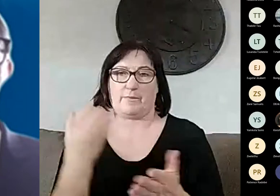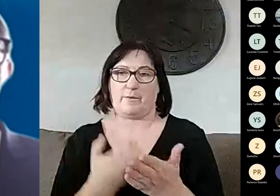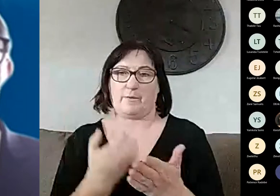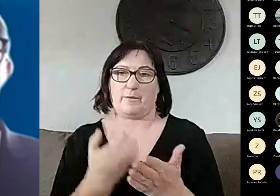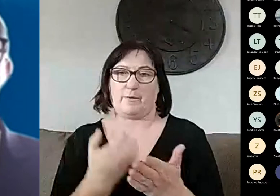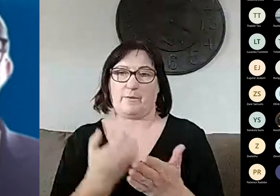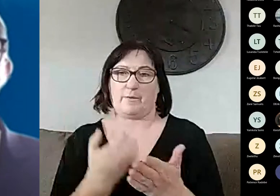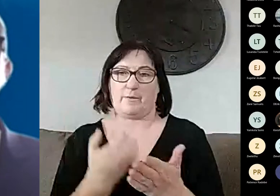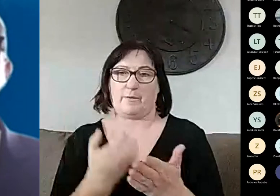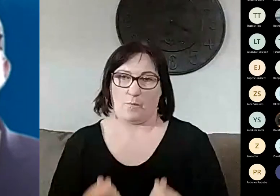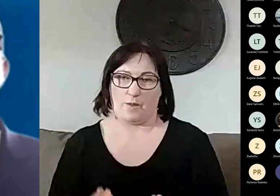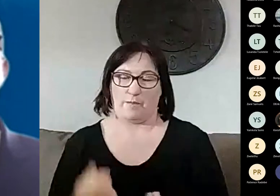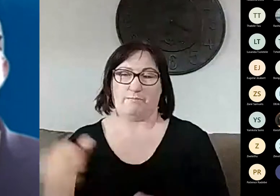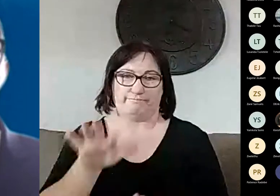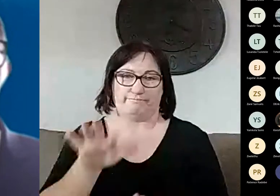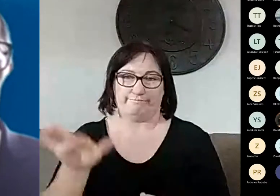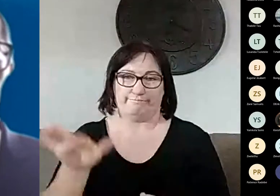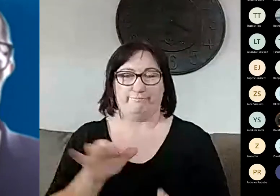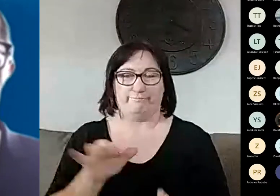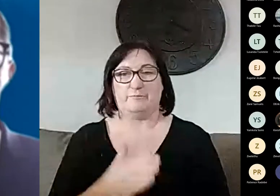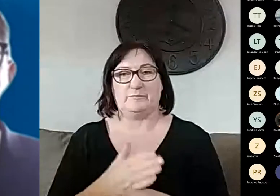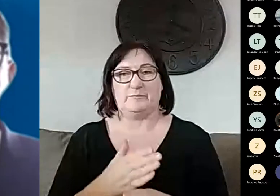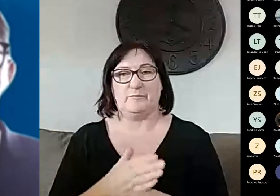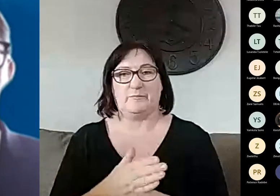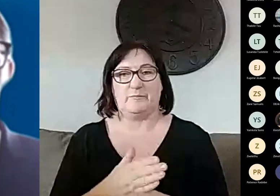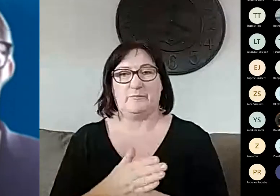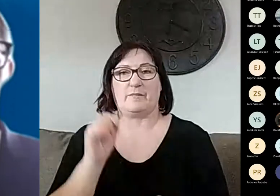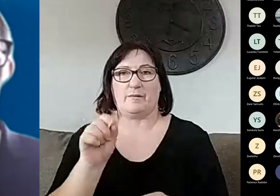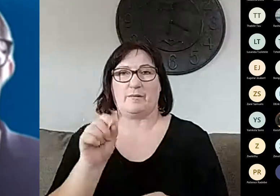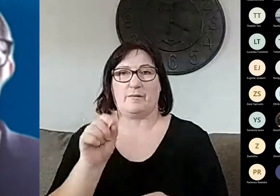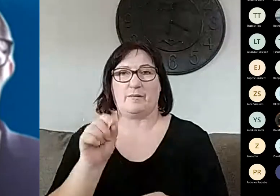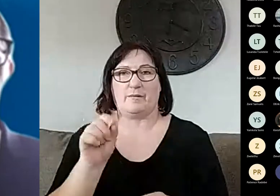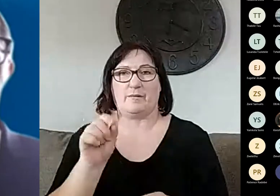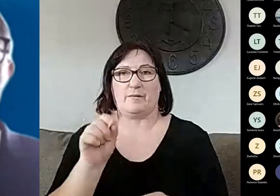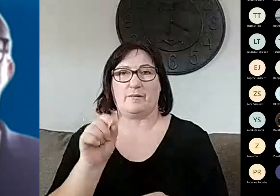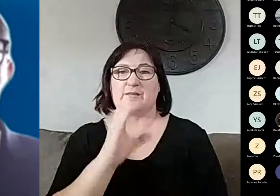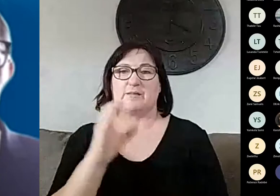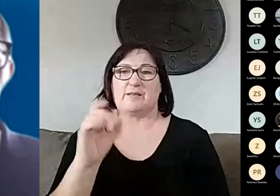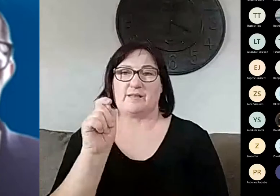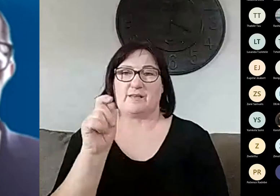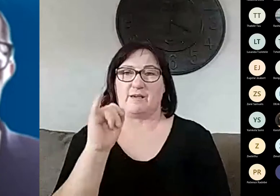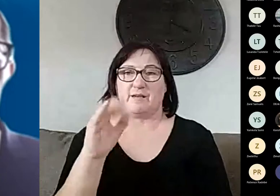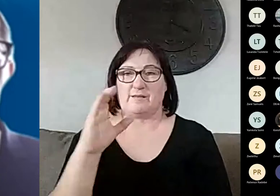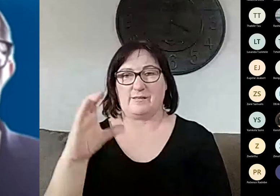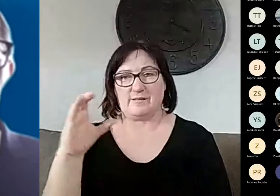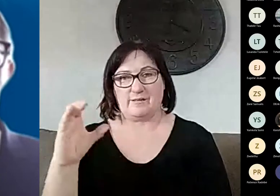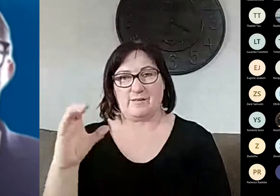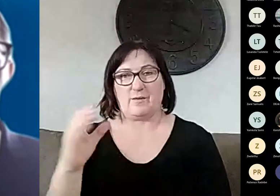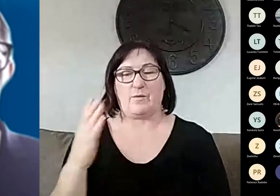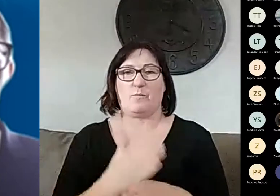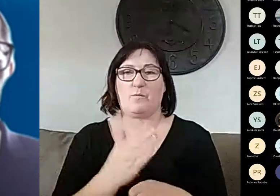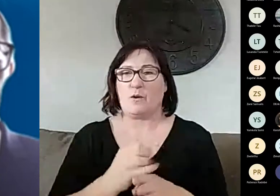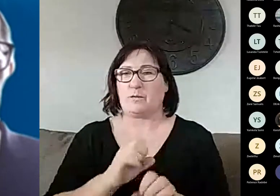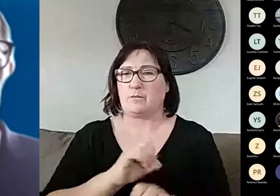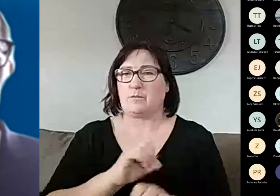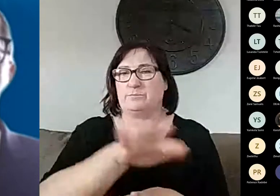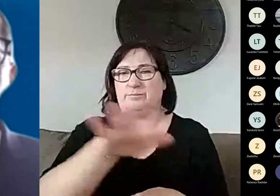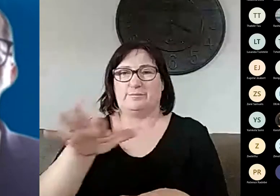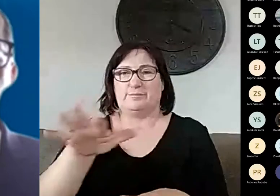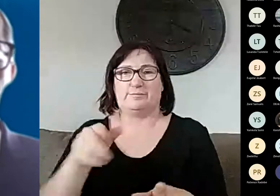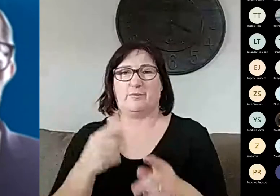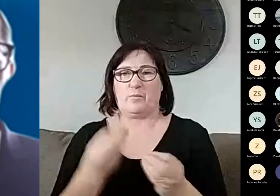Executive Officer of the Cape Town International Convention Centre and has worked extensively in the travel and tourism